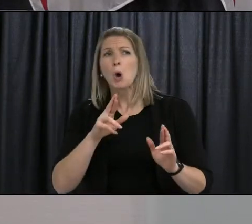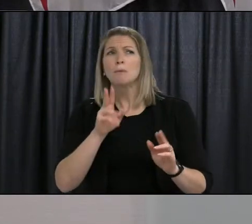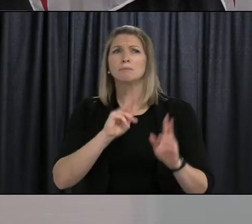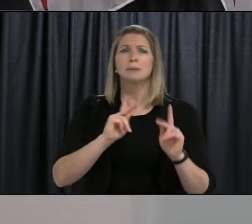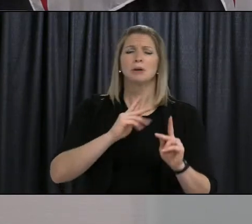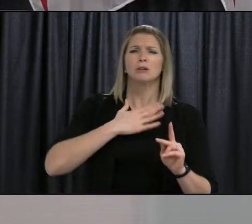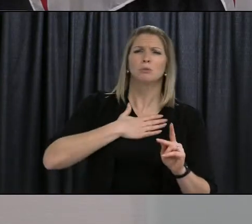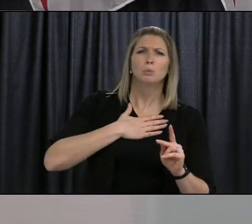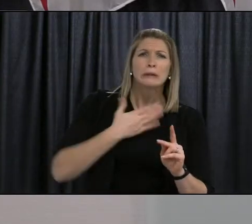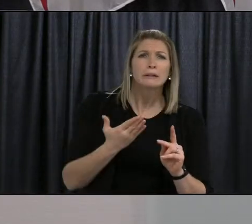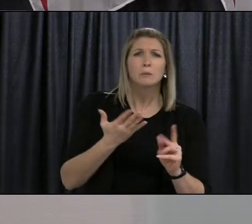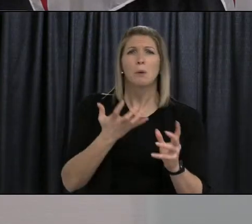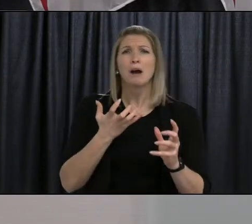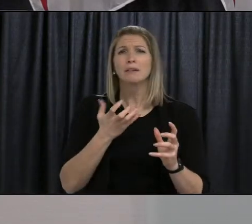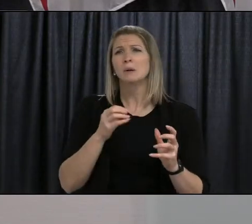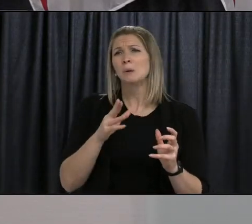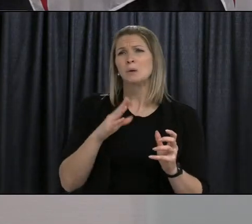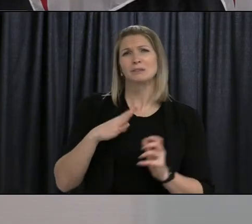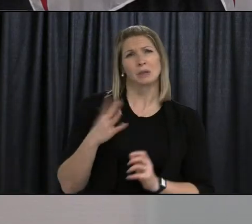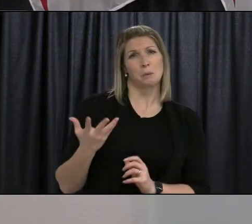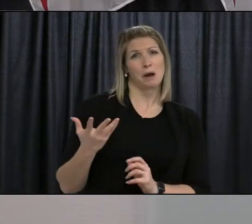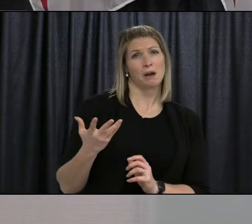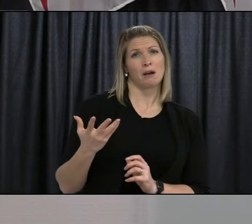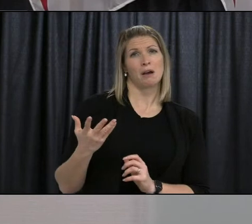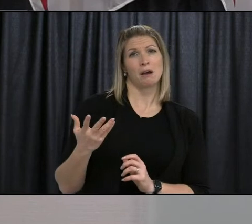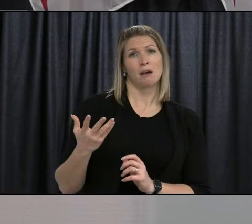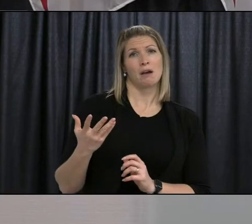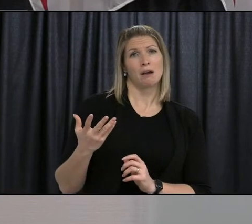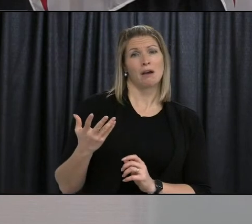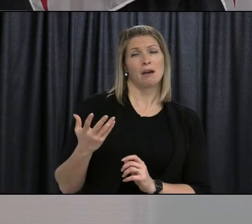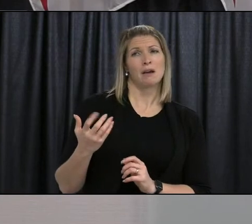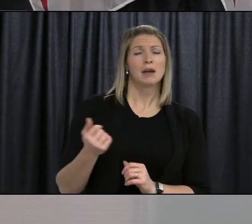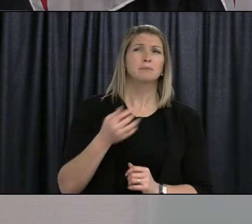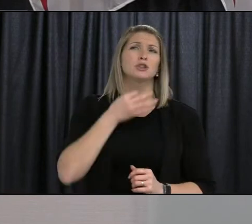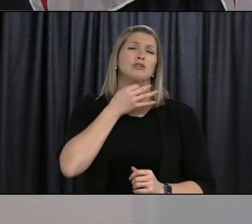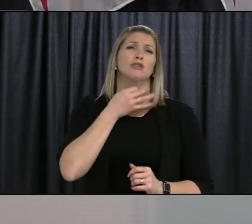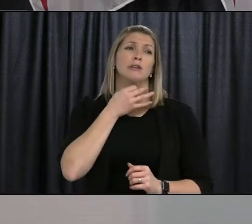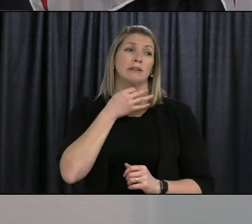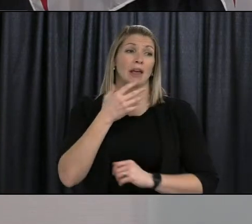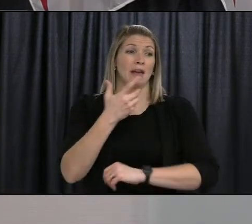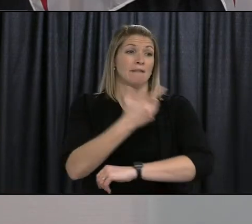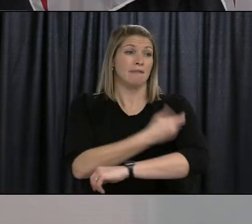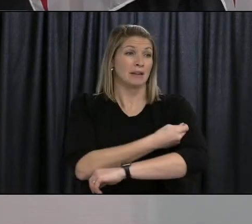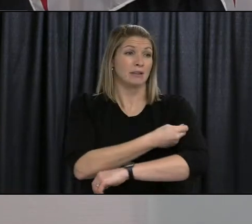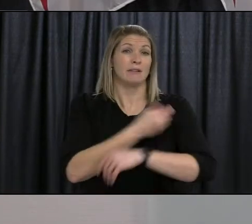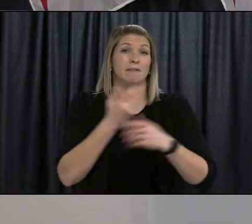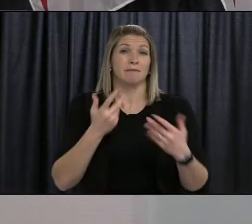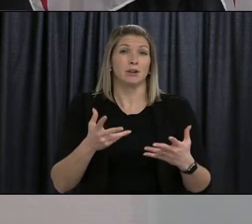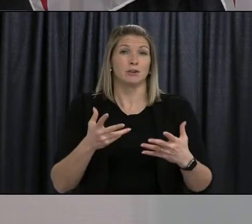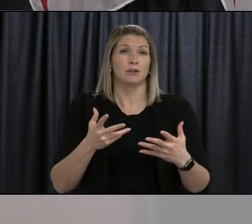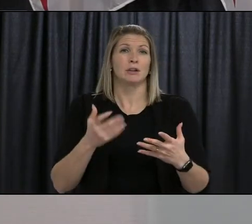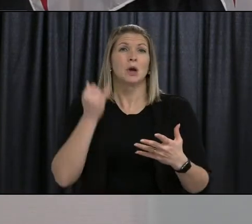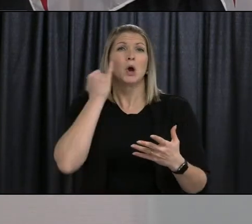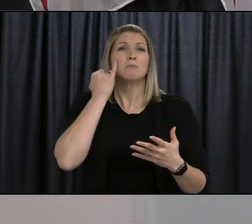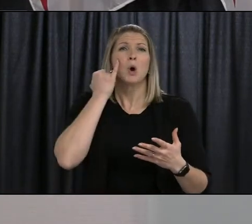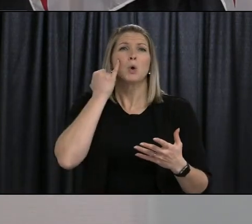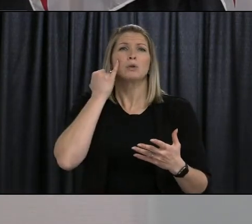might need a reminder that the vaccine will still be here after a vaccination. How will we see a treatment plan or a response